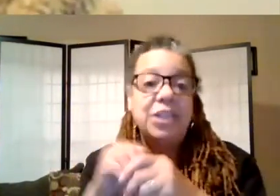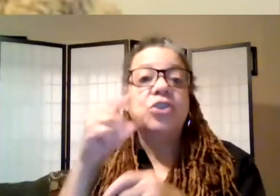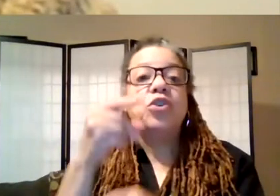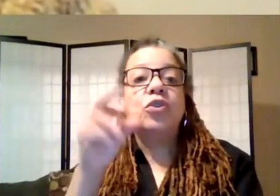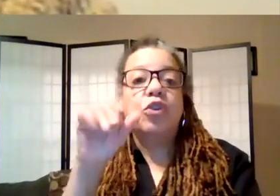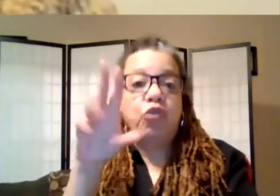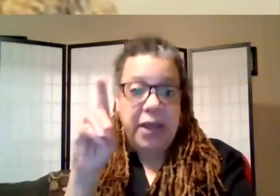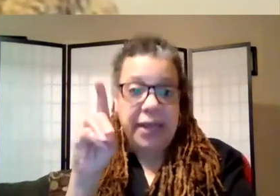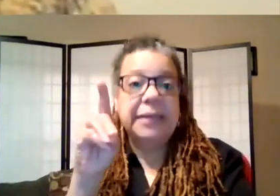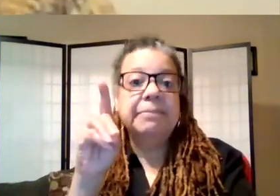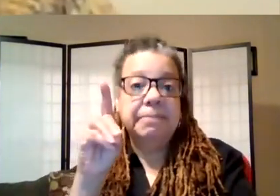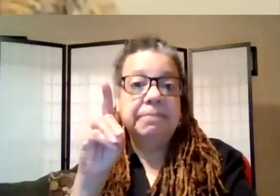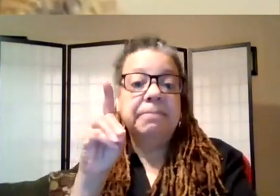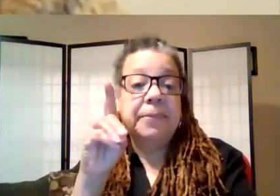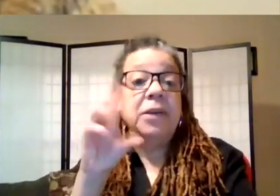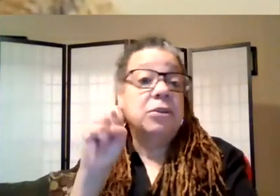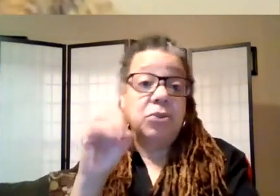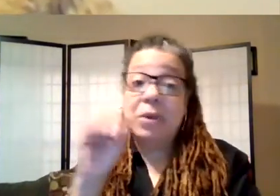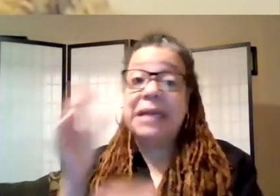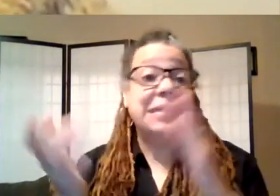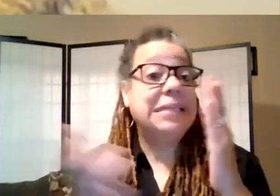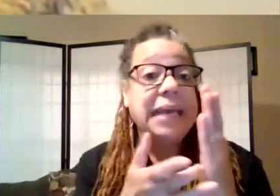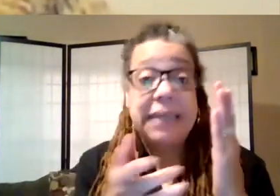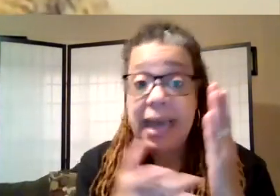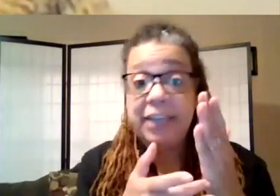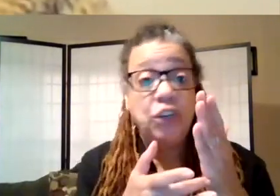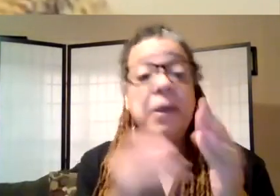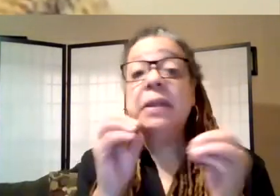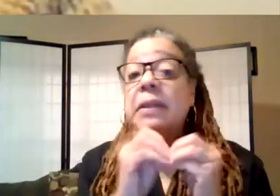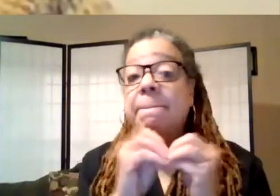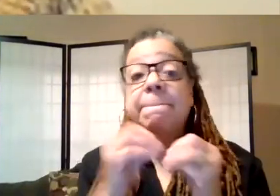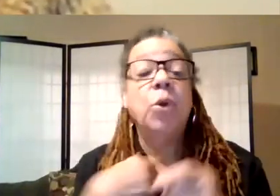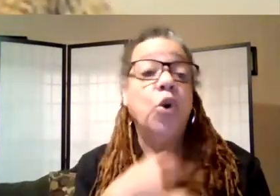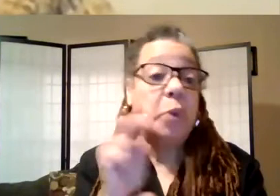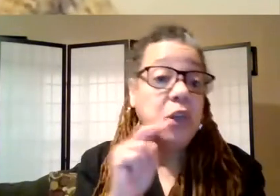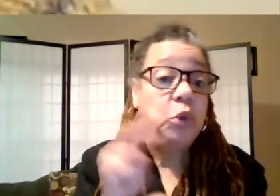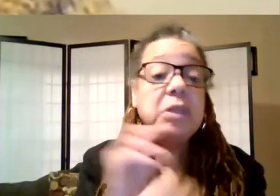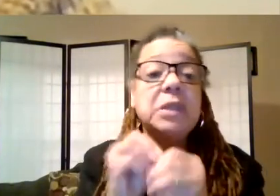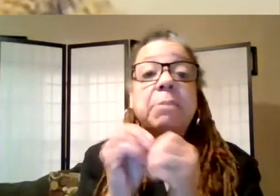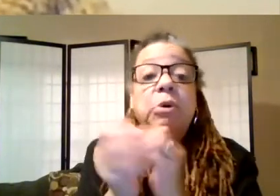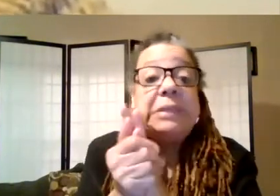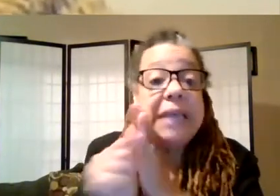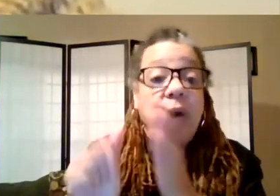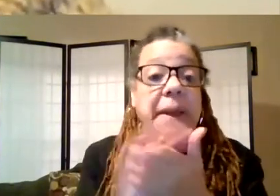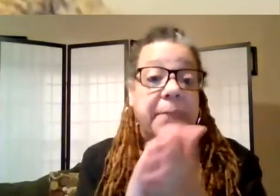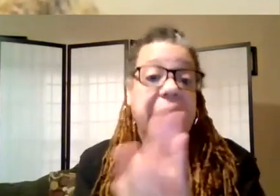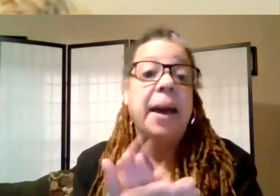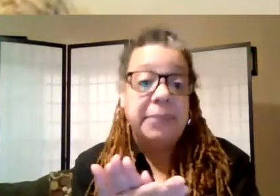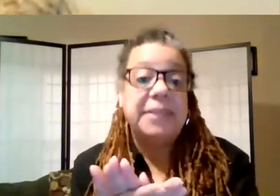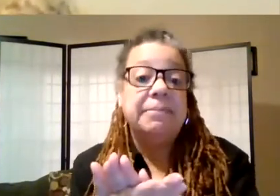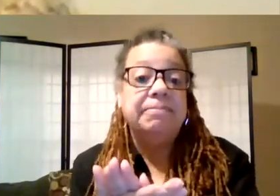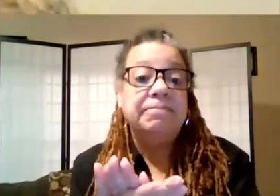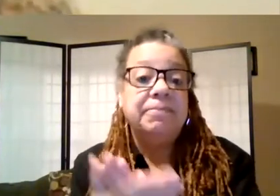system. So, and this is technology that needs to be proliferated. The more we use it, the more refined it becomes, and the better it